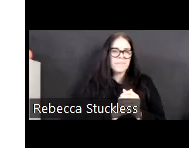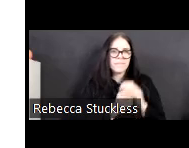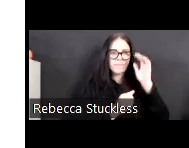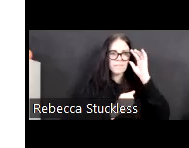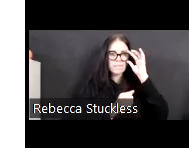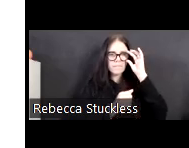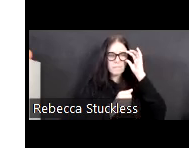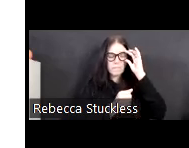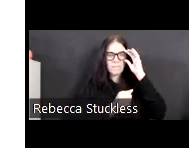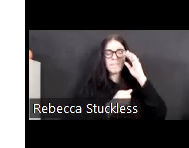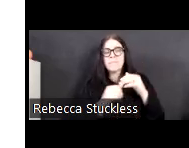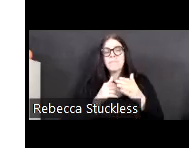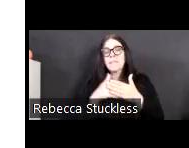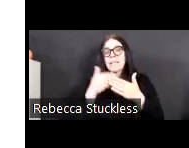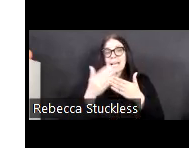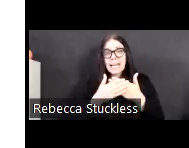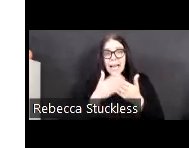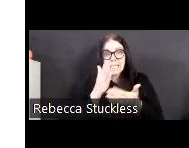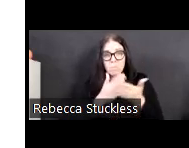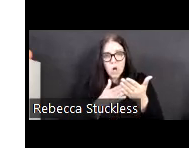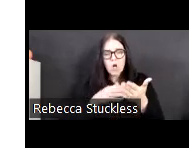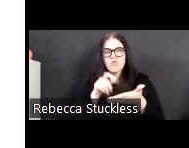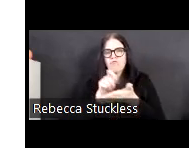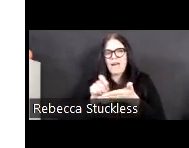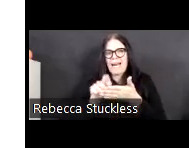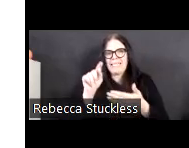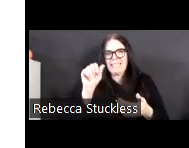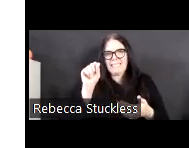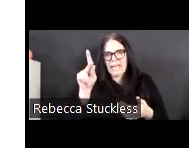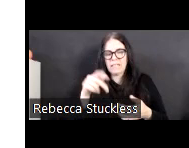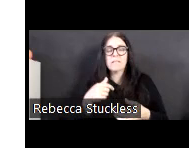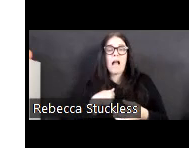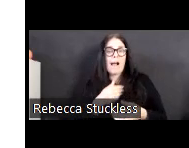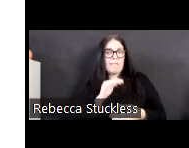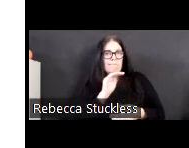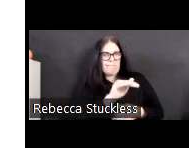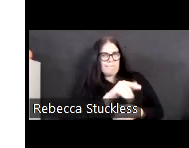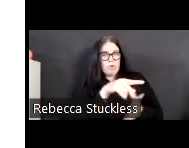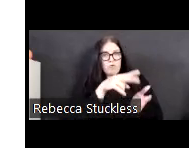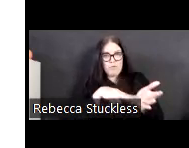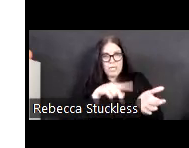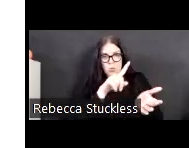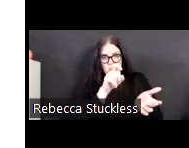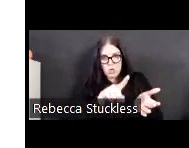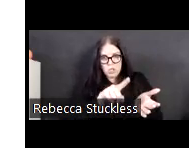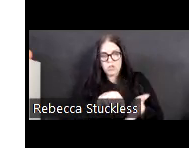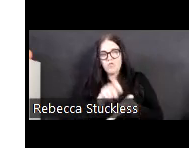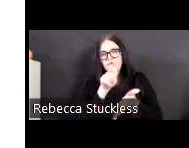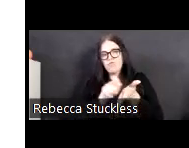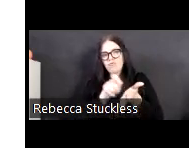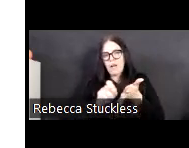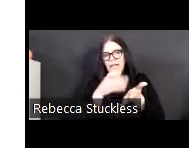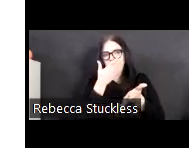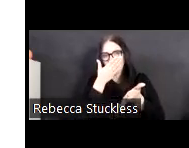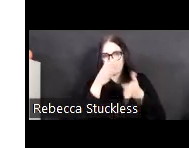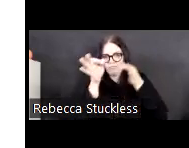The next part is the writing task. And so I have them read the question and write a well-constructed paragraph,